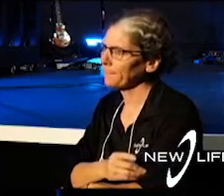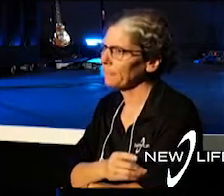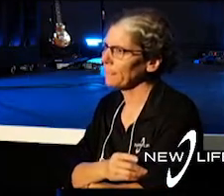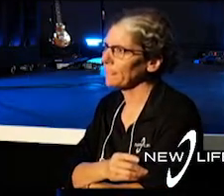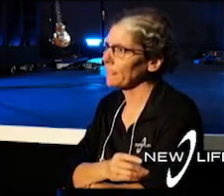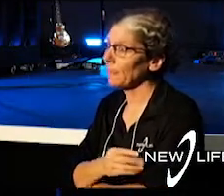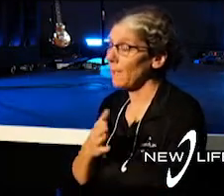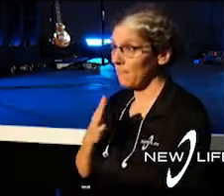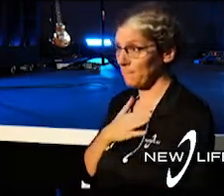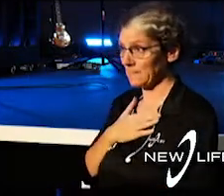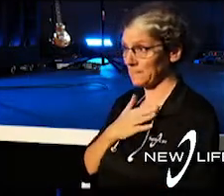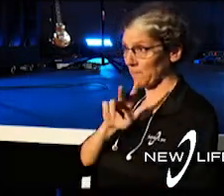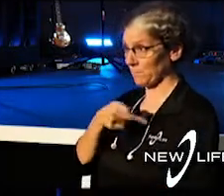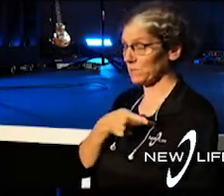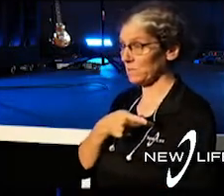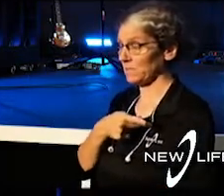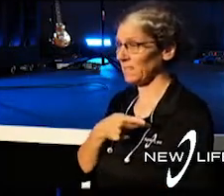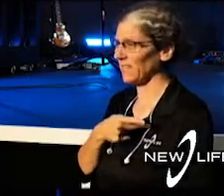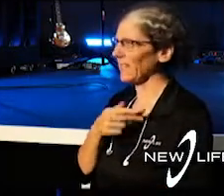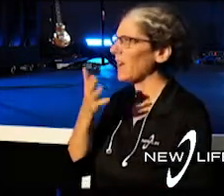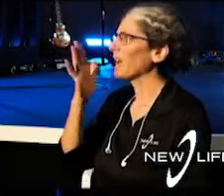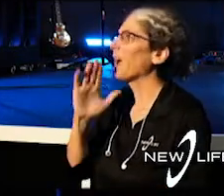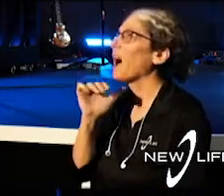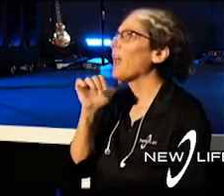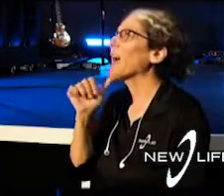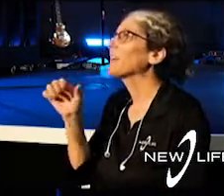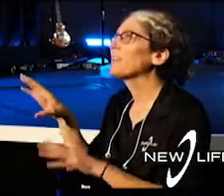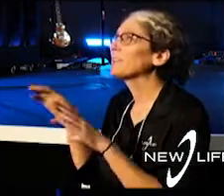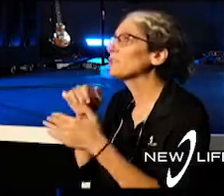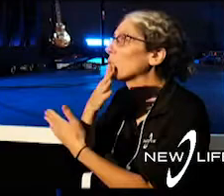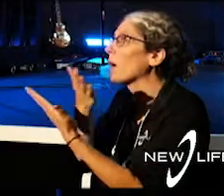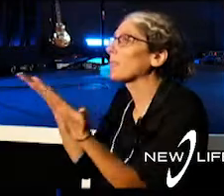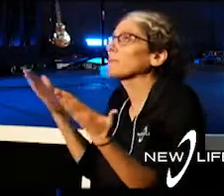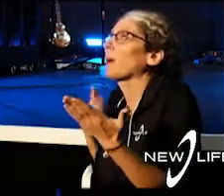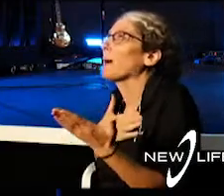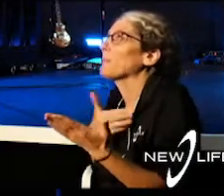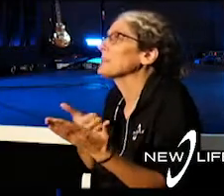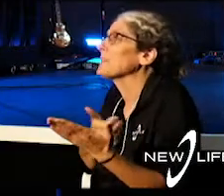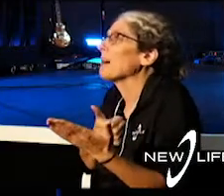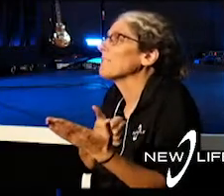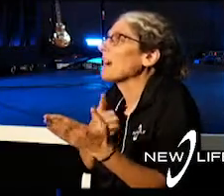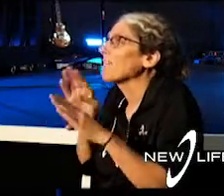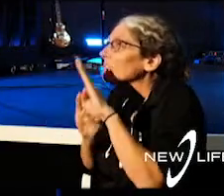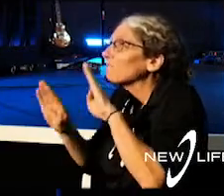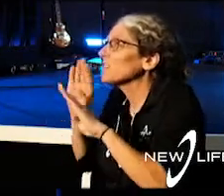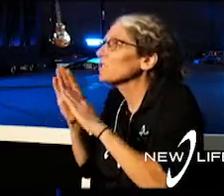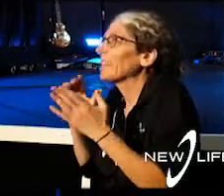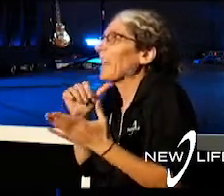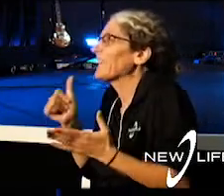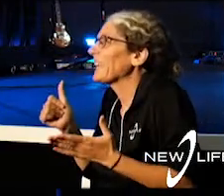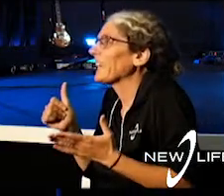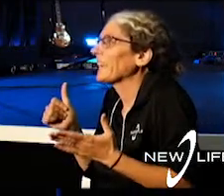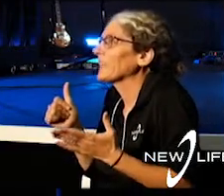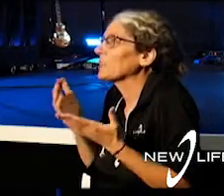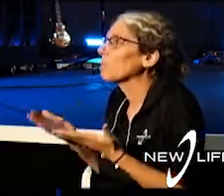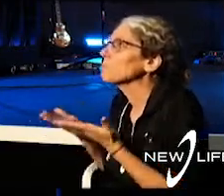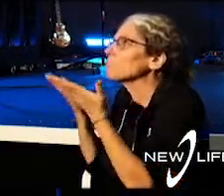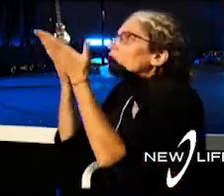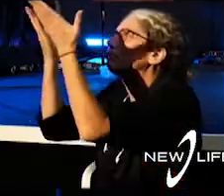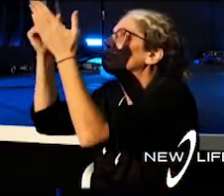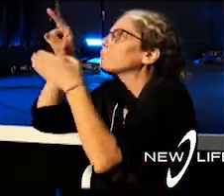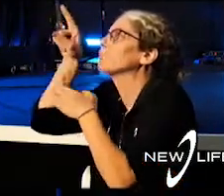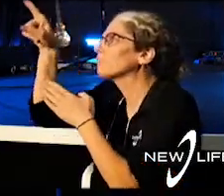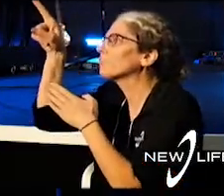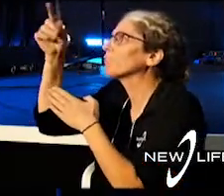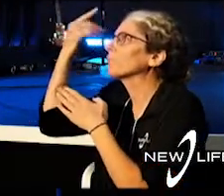do this on my own. I'm feeling these things. I'm angry, and I'm frustrated, and I know I can't do it, so I'm bringing it to you, and I'm laying it